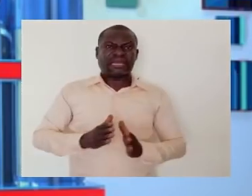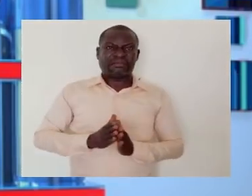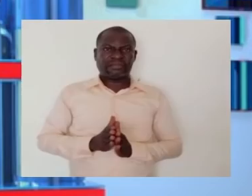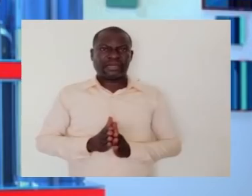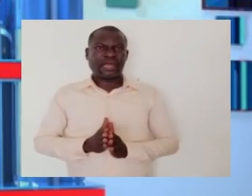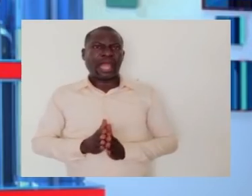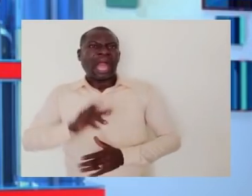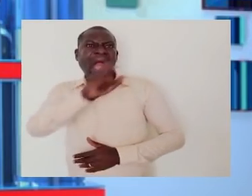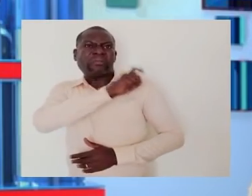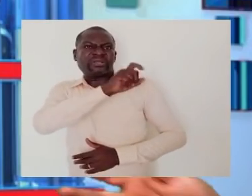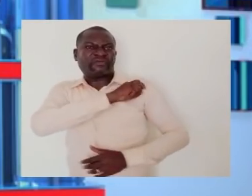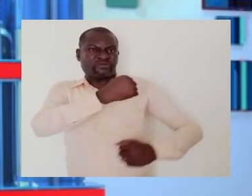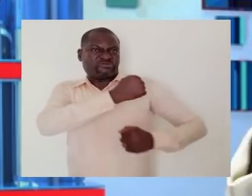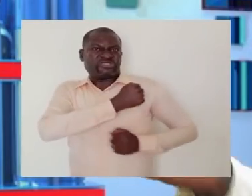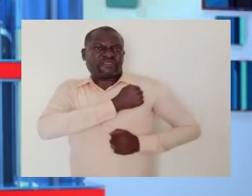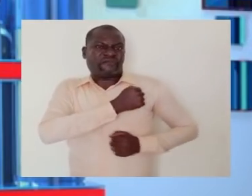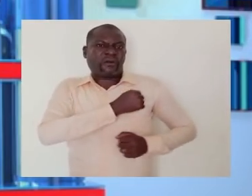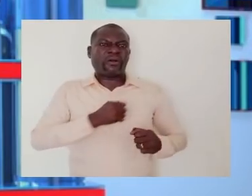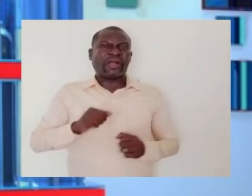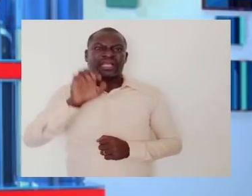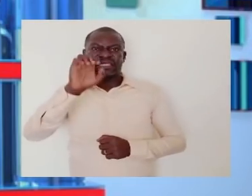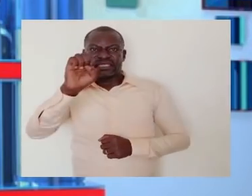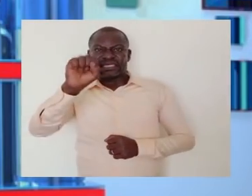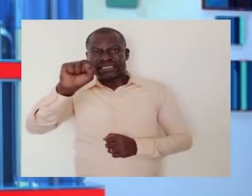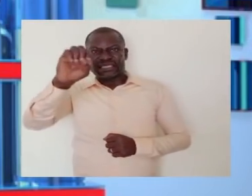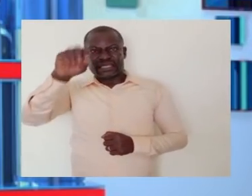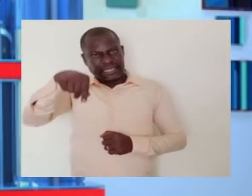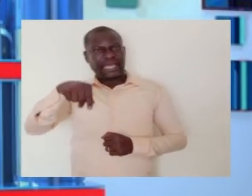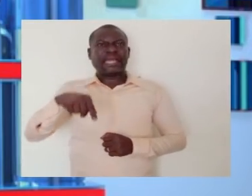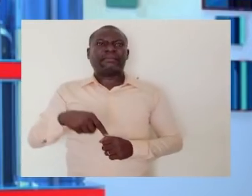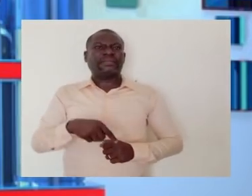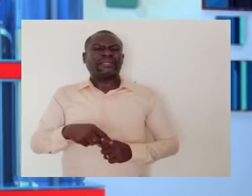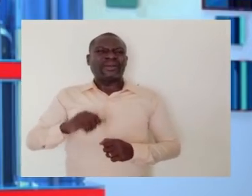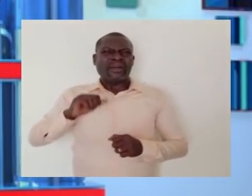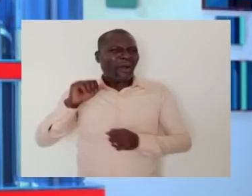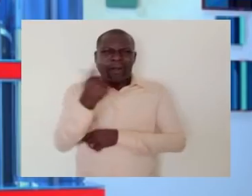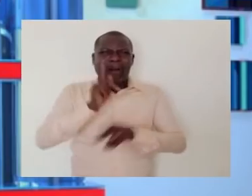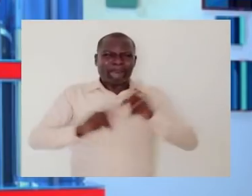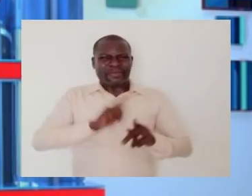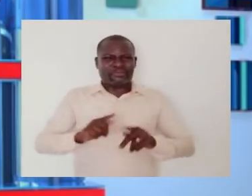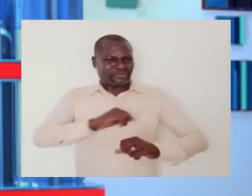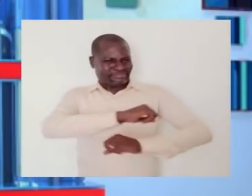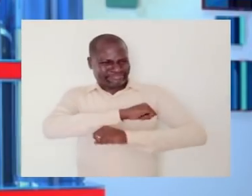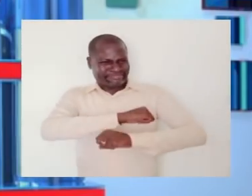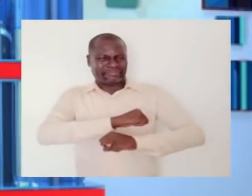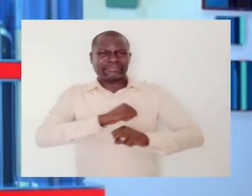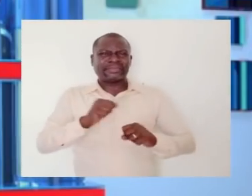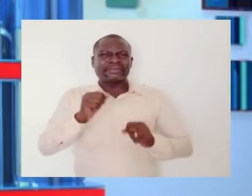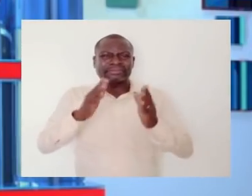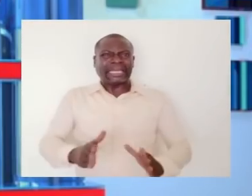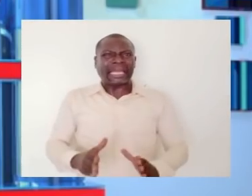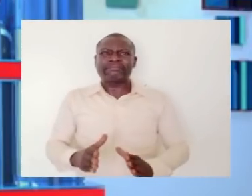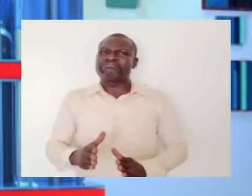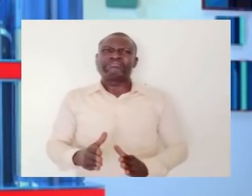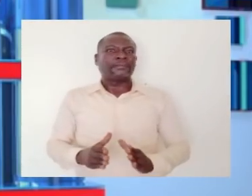agents, apostle for, a soldier for, prisons for, immigration for, and can you do a boom, my woman said discipline, dear?